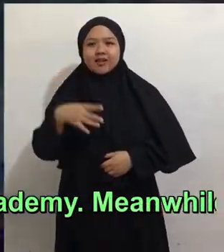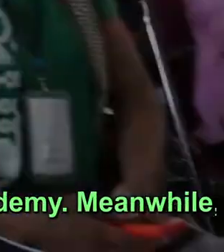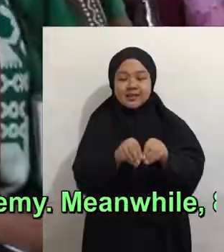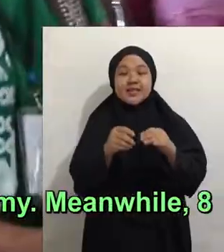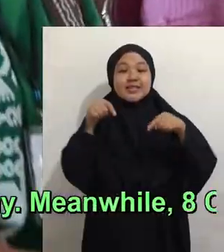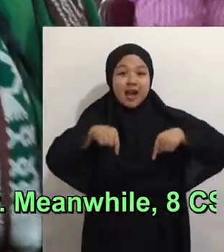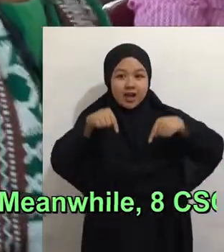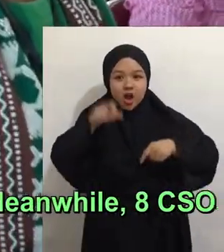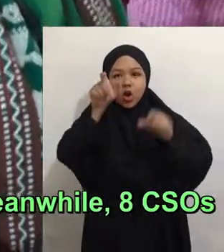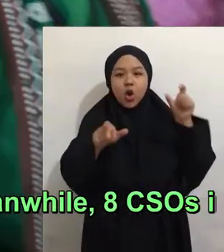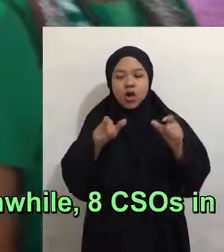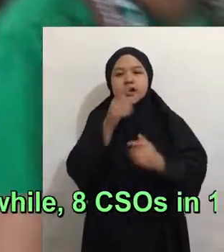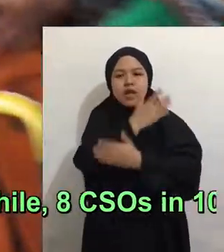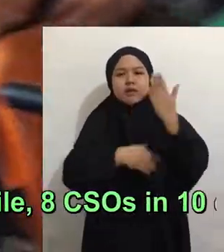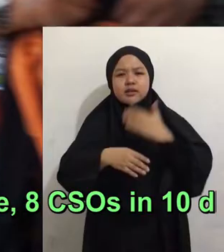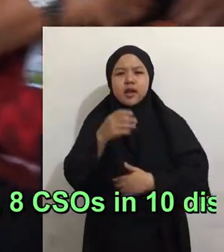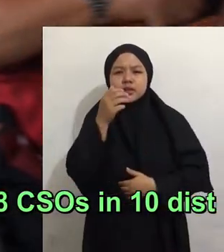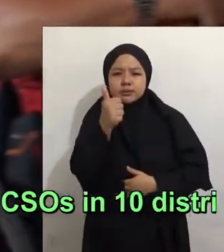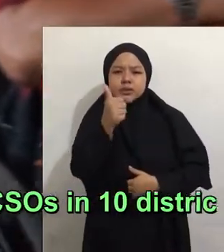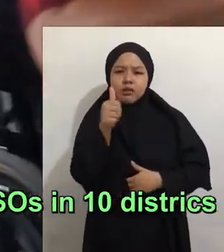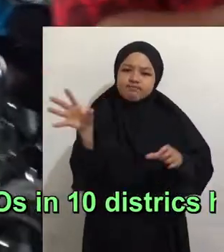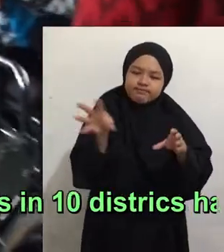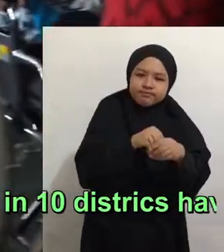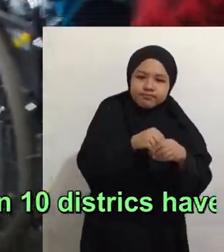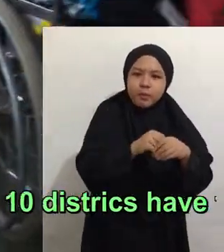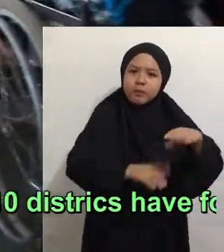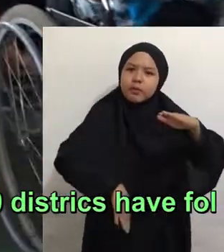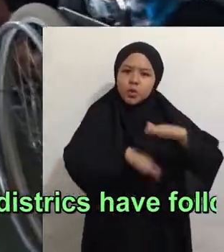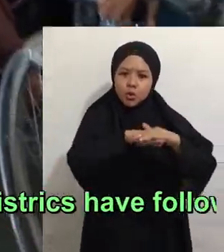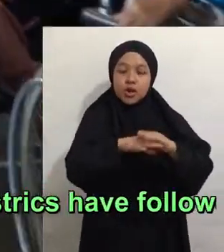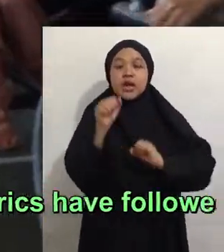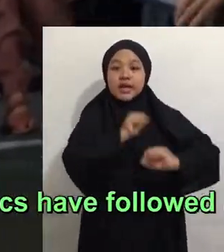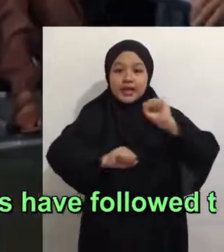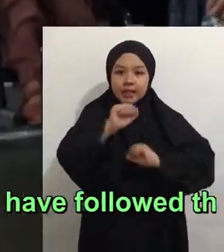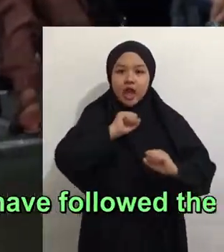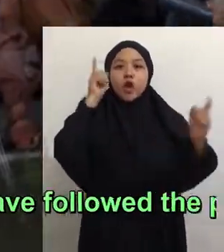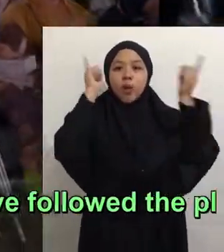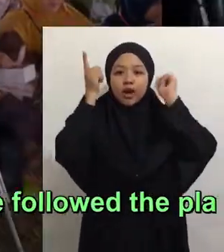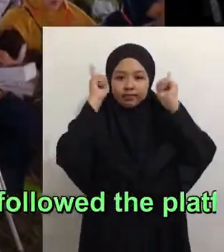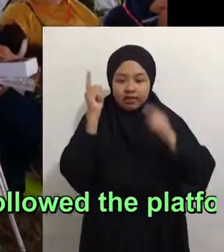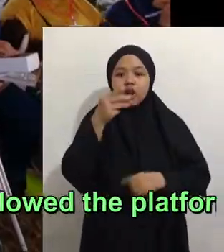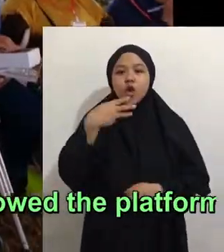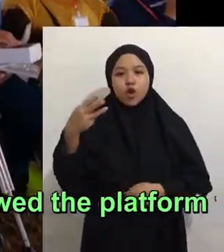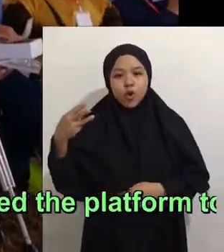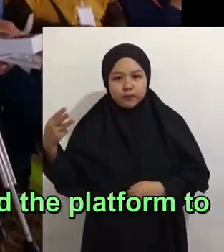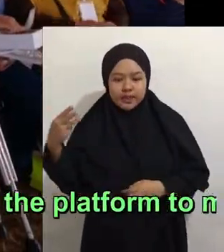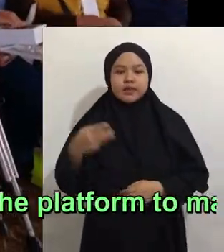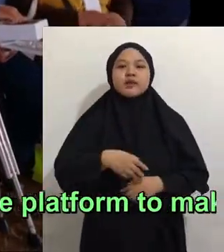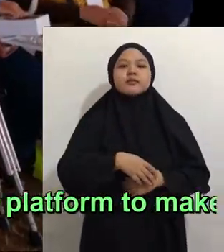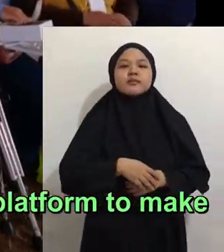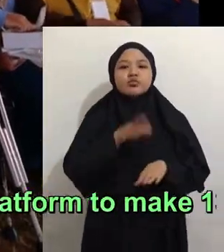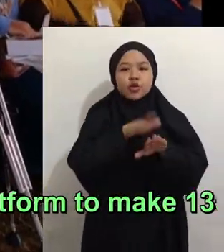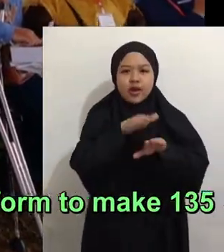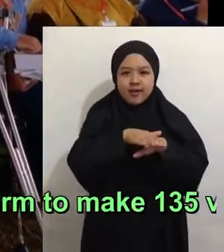desa. Now, people with disabilities participate meaningfully in political, economic, social, and